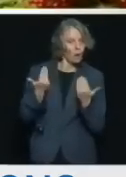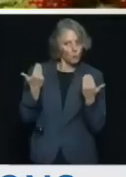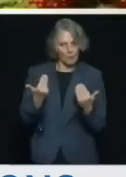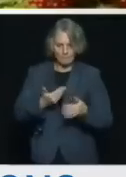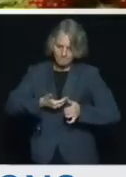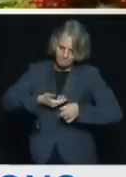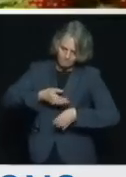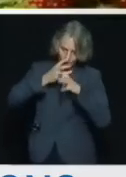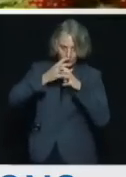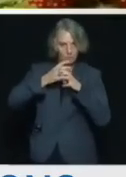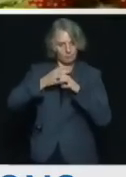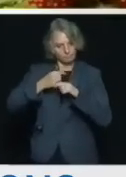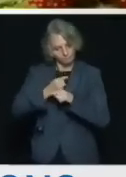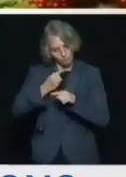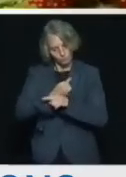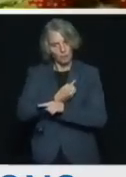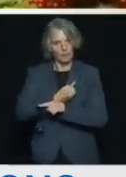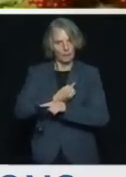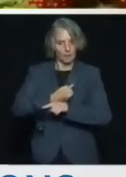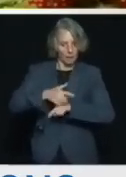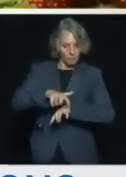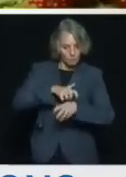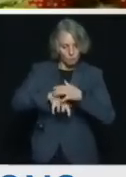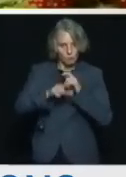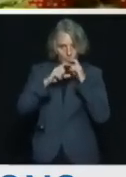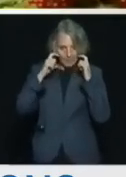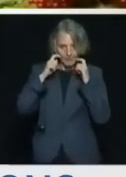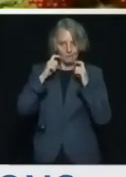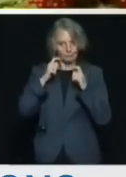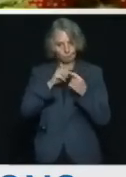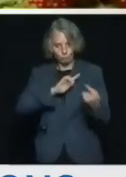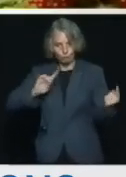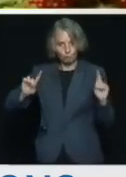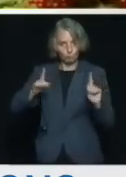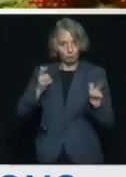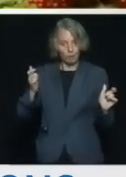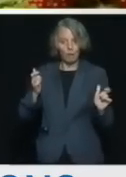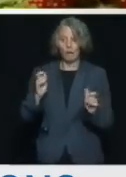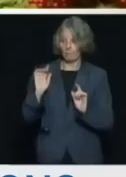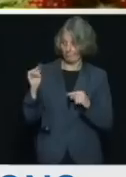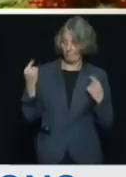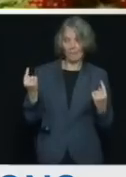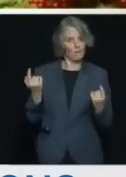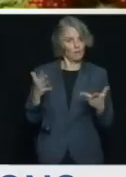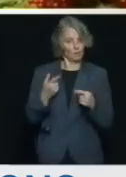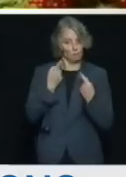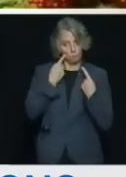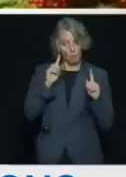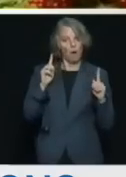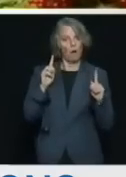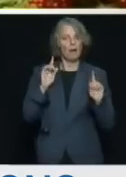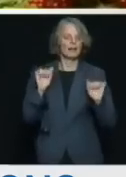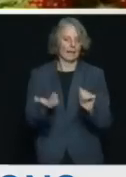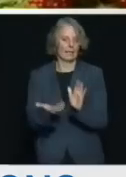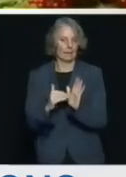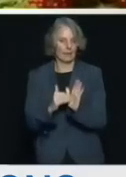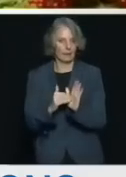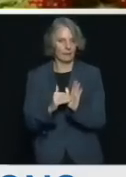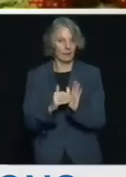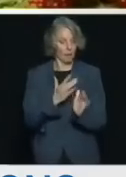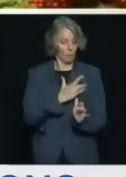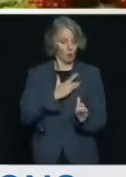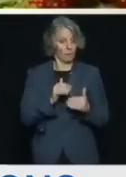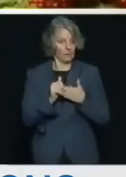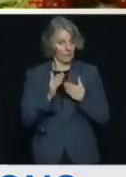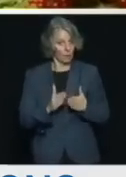up. Let's be careful. We've done this before. We can do it again. And the premiers and I